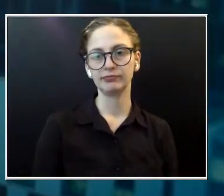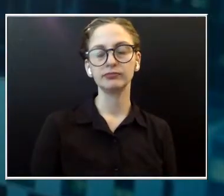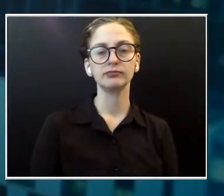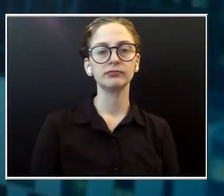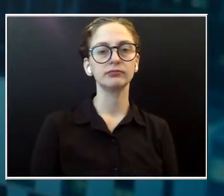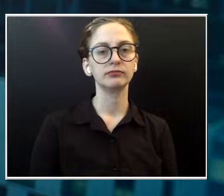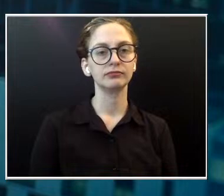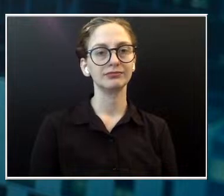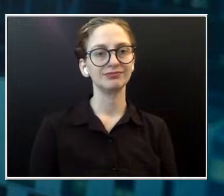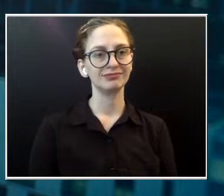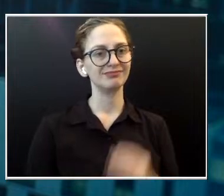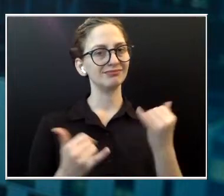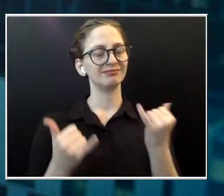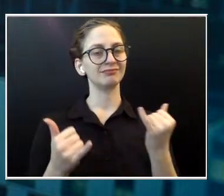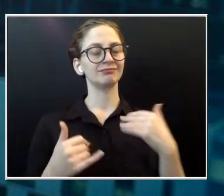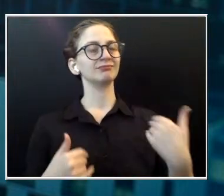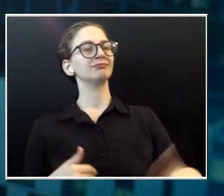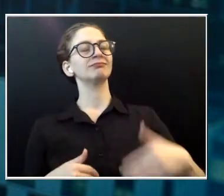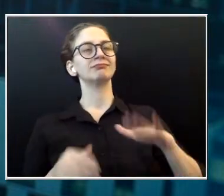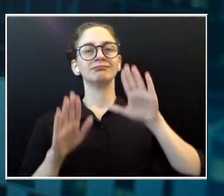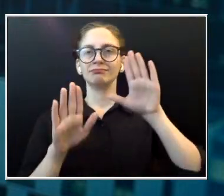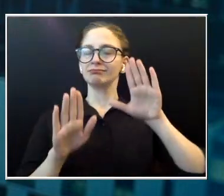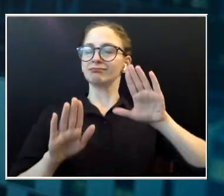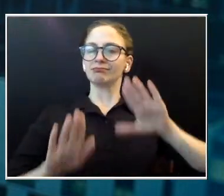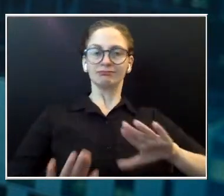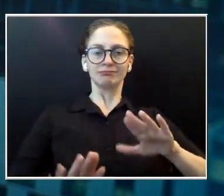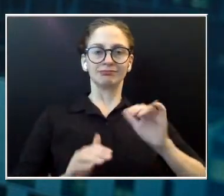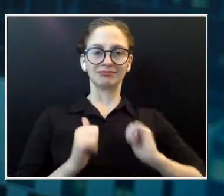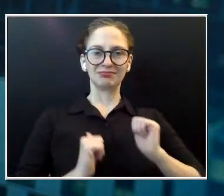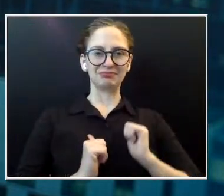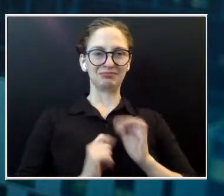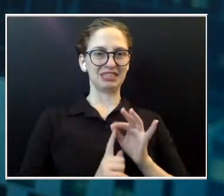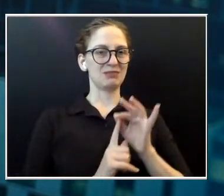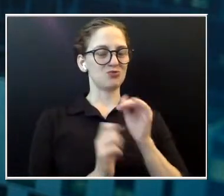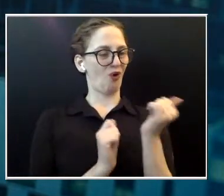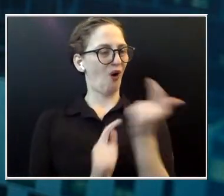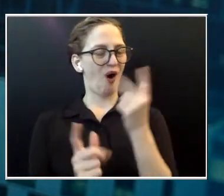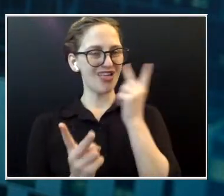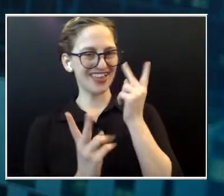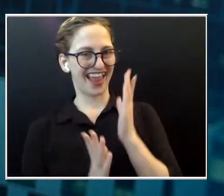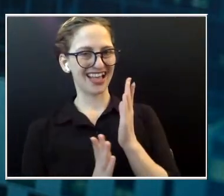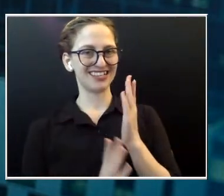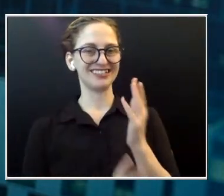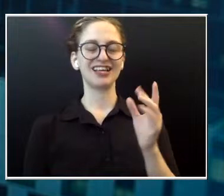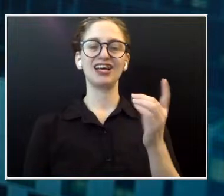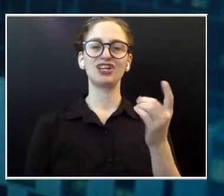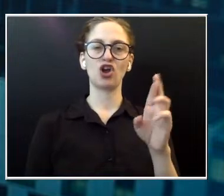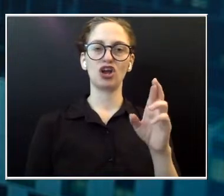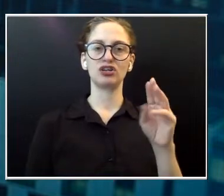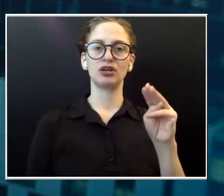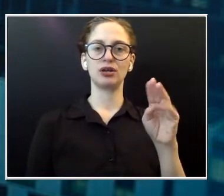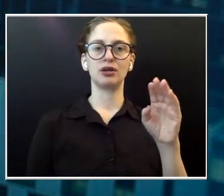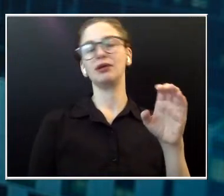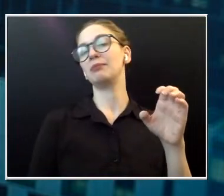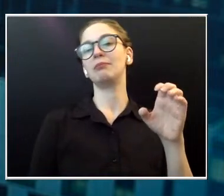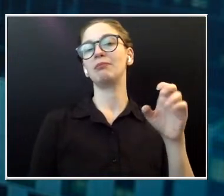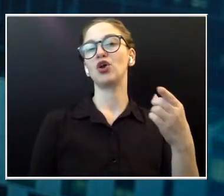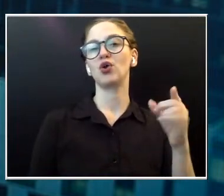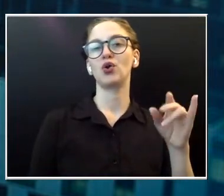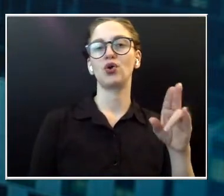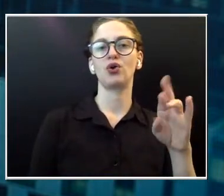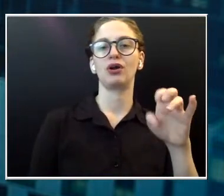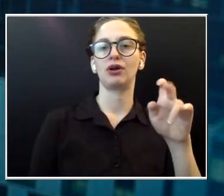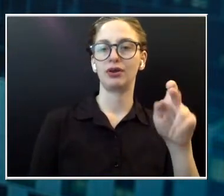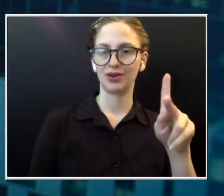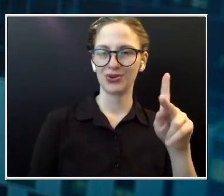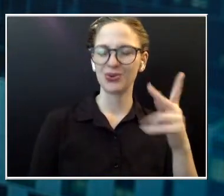remarkable program, and special thanks to all of our guests and to Dr. McGurk, who has headed out, obviously. We talk a